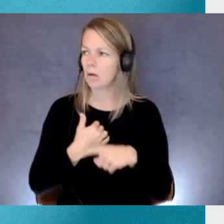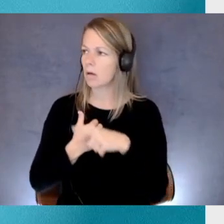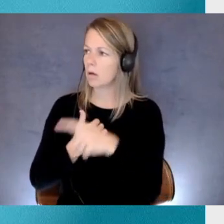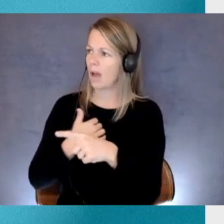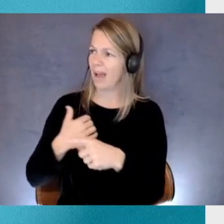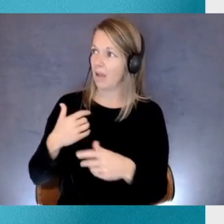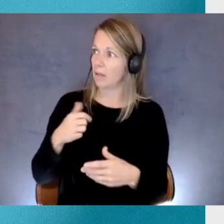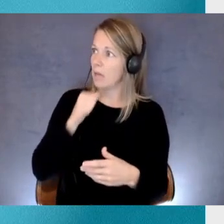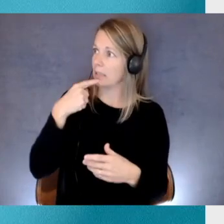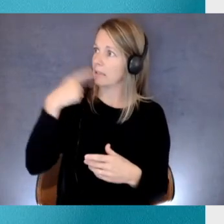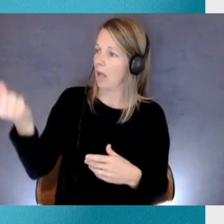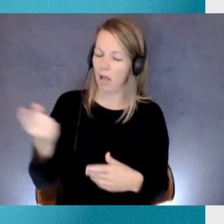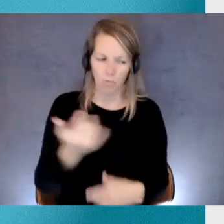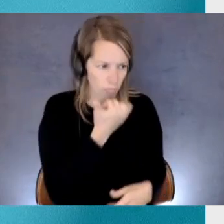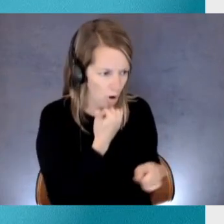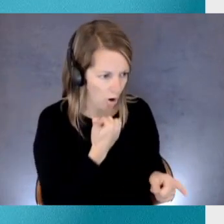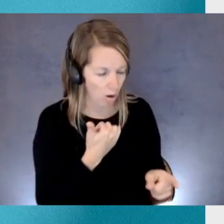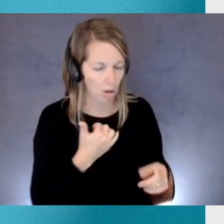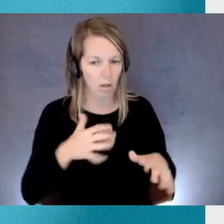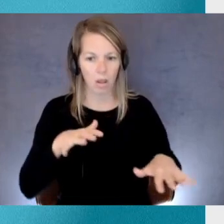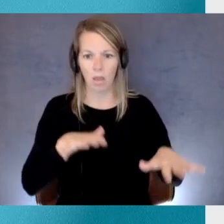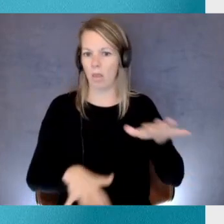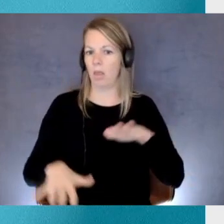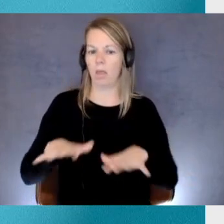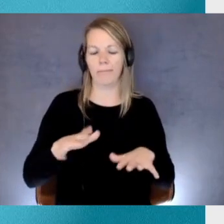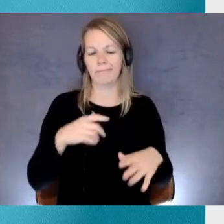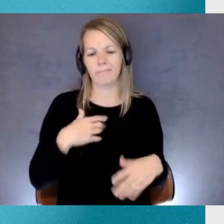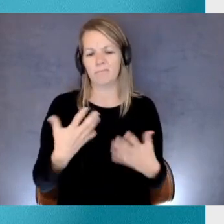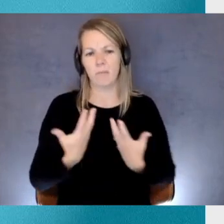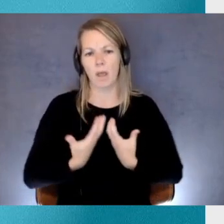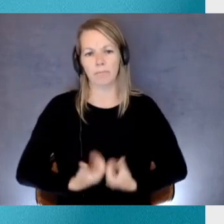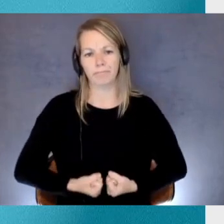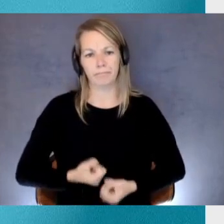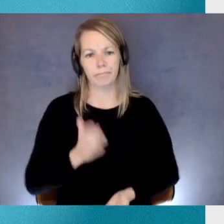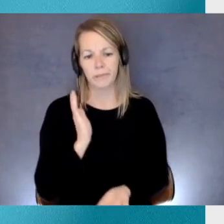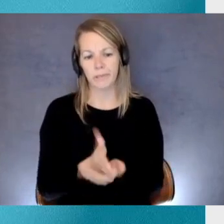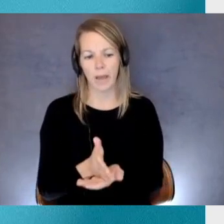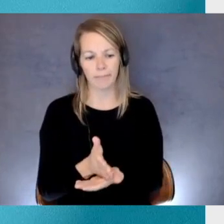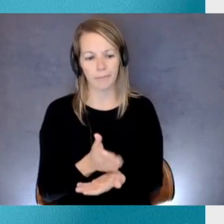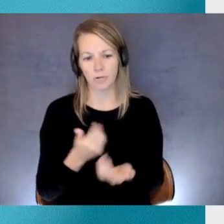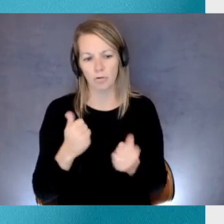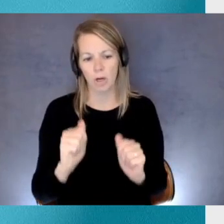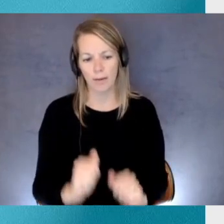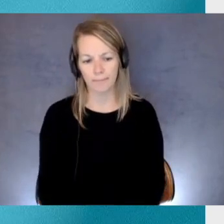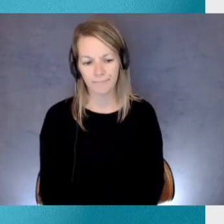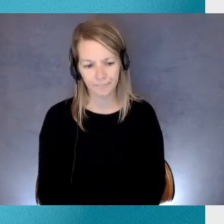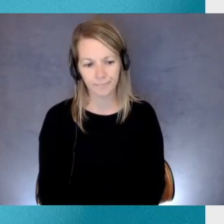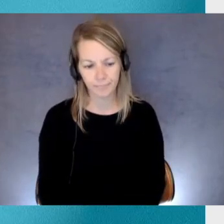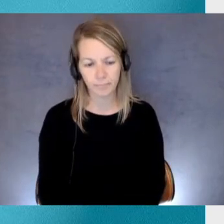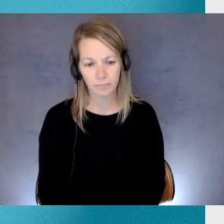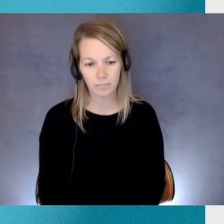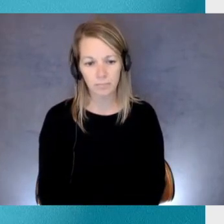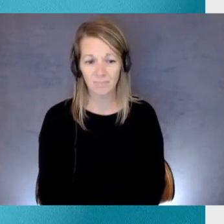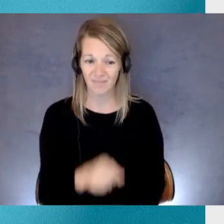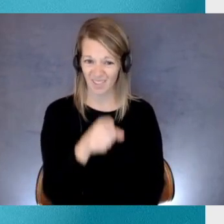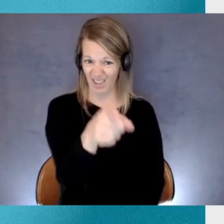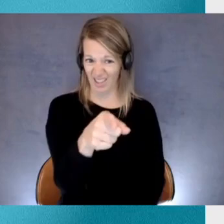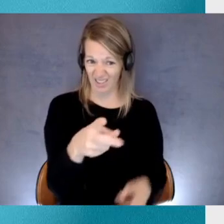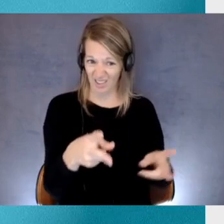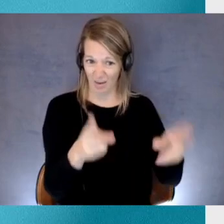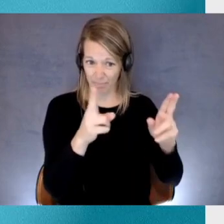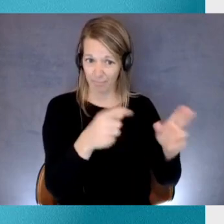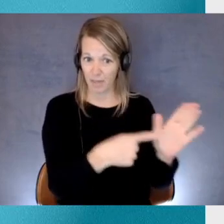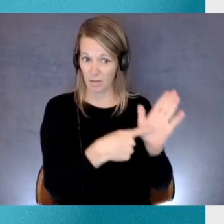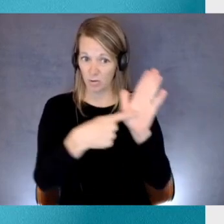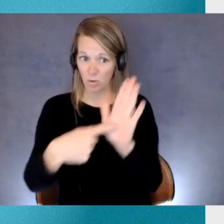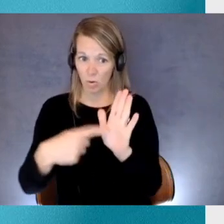am I supposed to know? After a while, she stops trying. The reason I showed you this excerpt from Mom's Cancer is that I think it